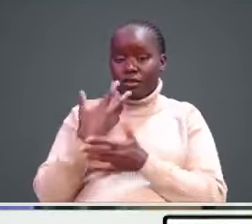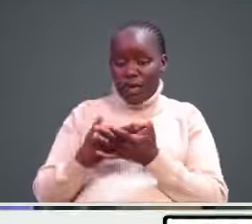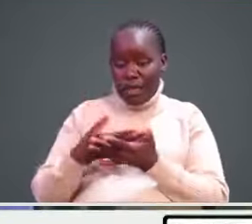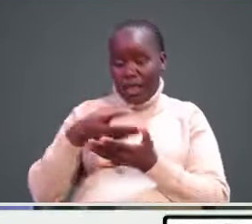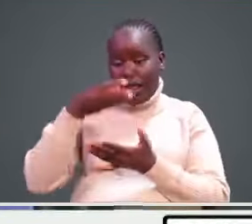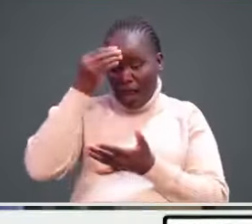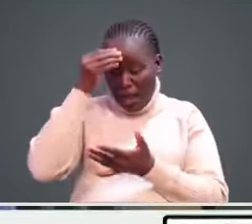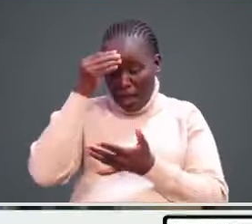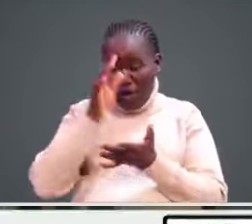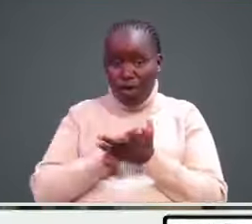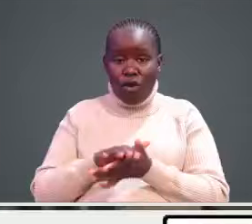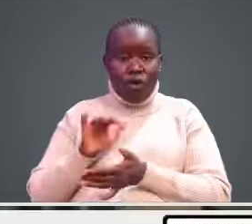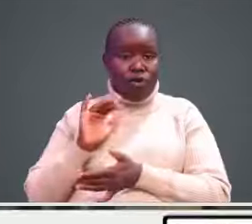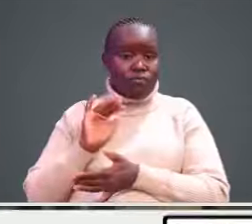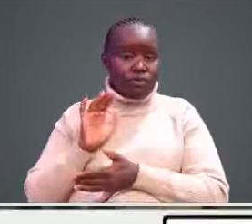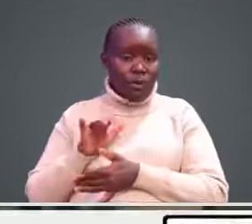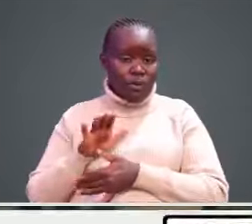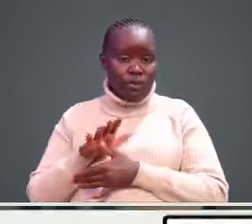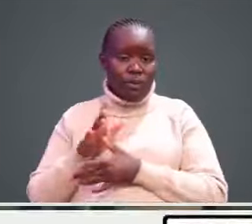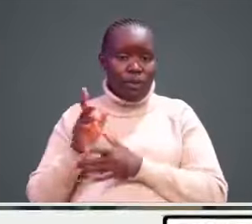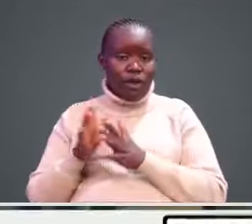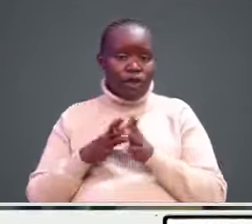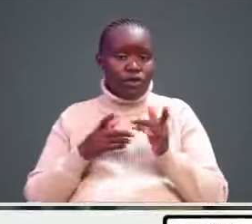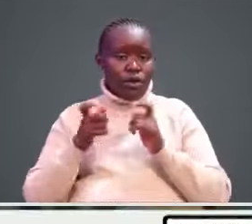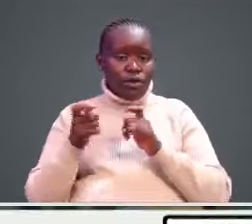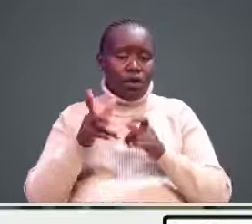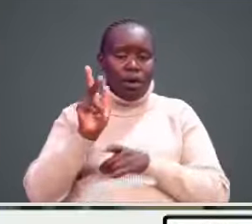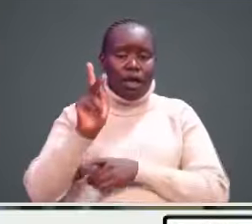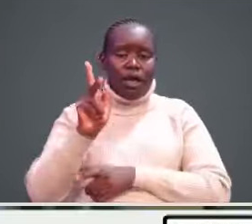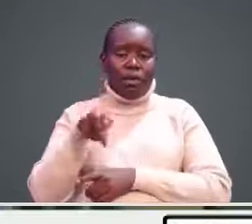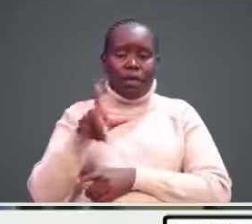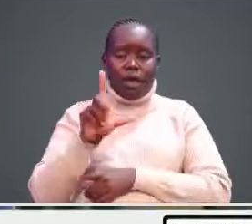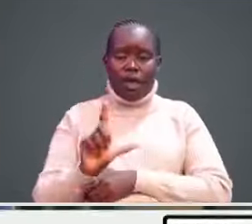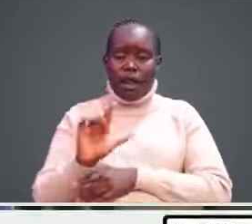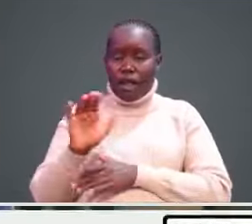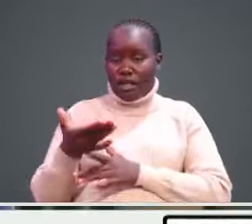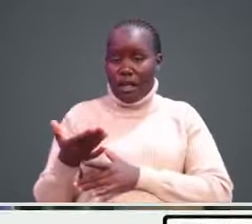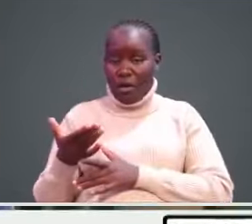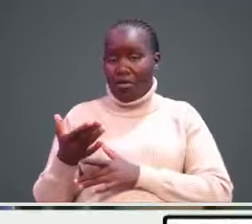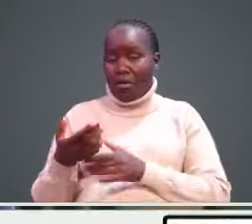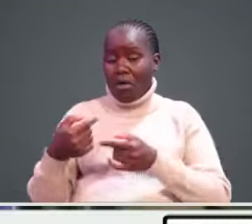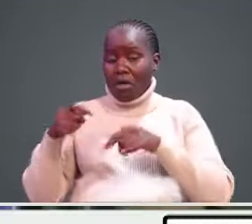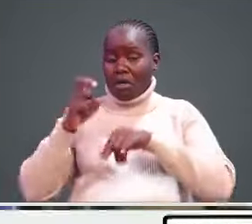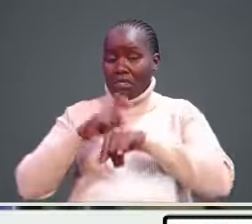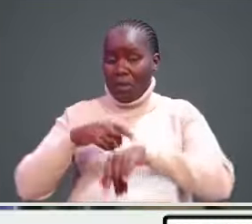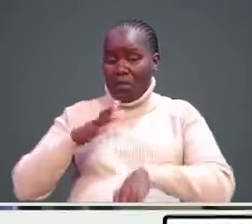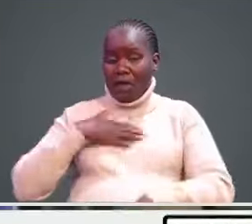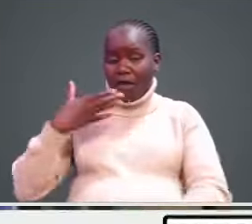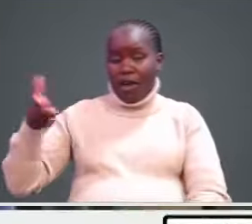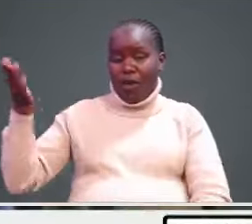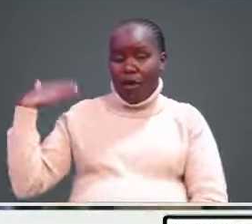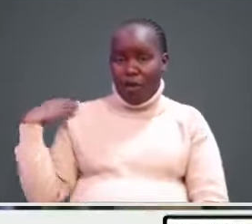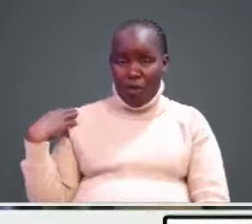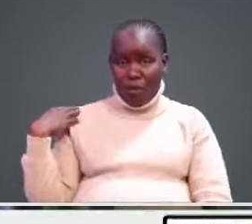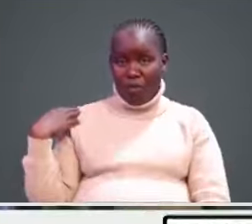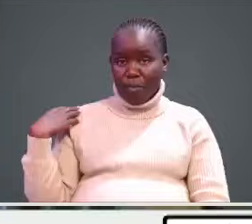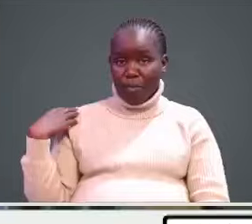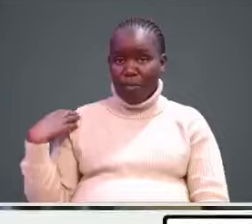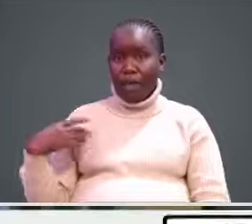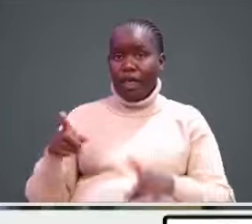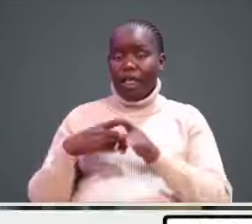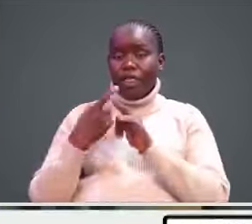Premier League to be run by KPL, as it was during my time. They'd let the Premier